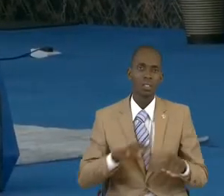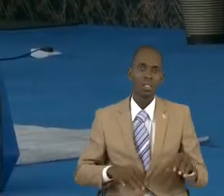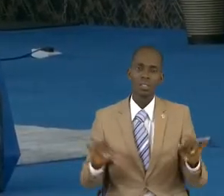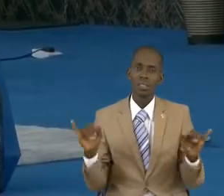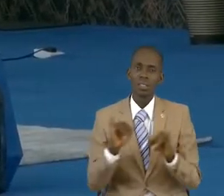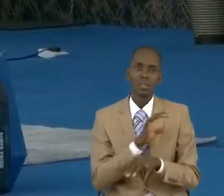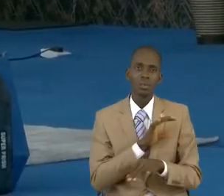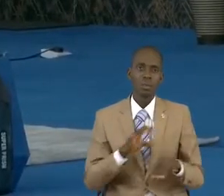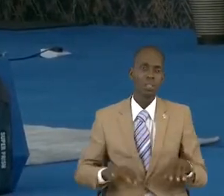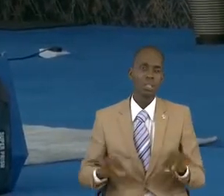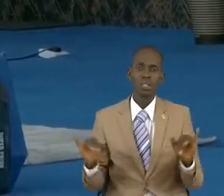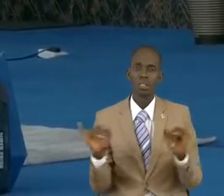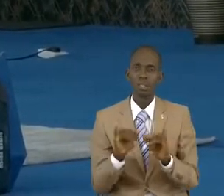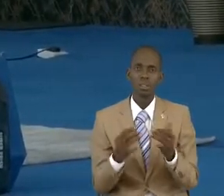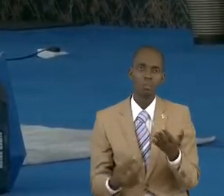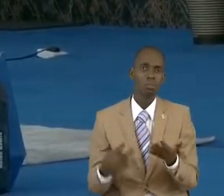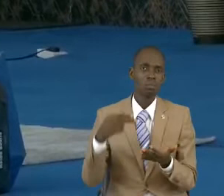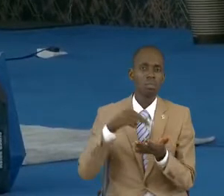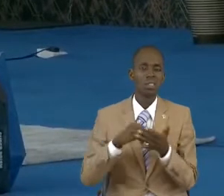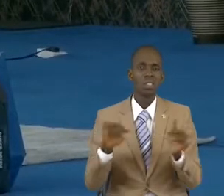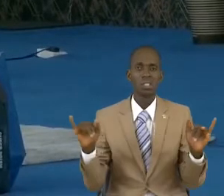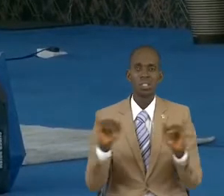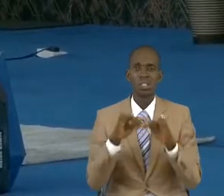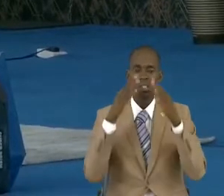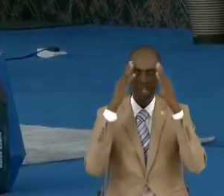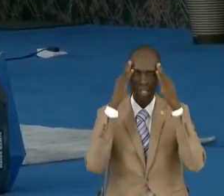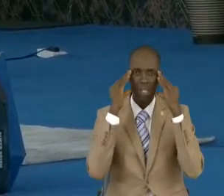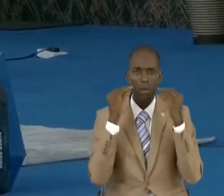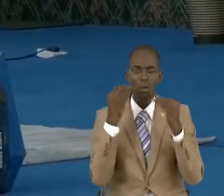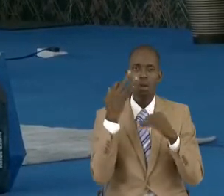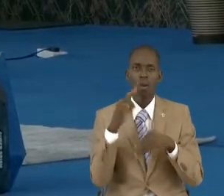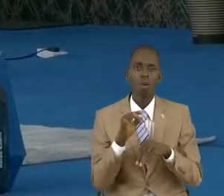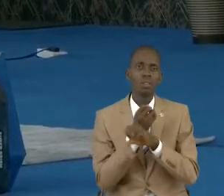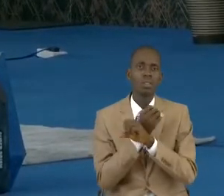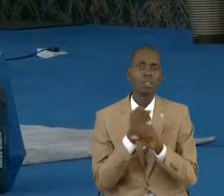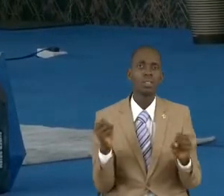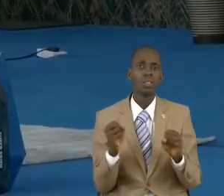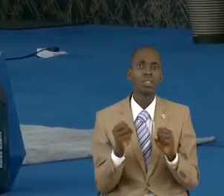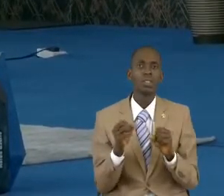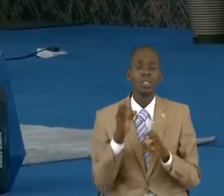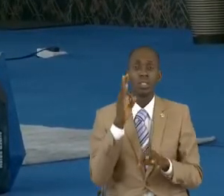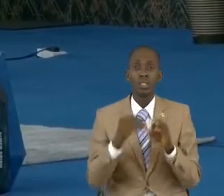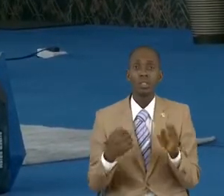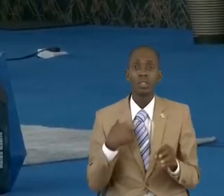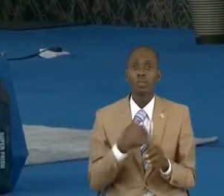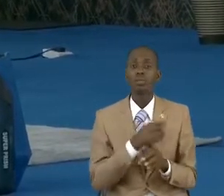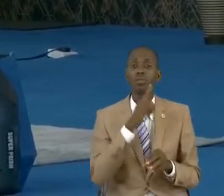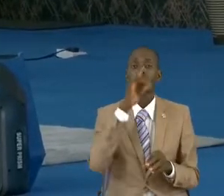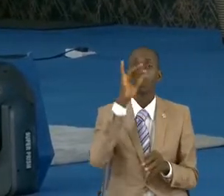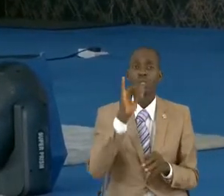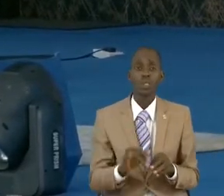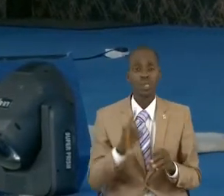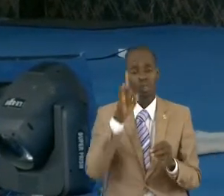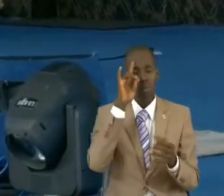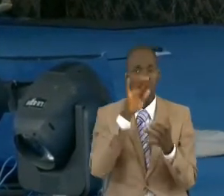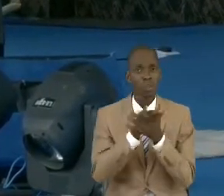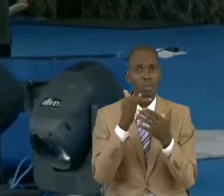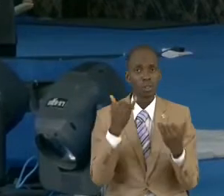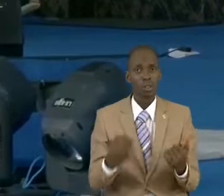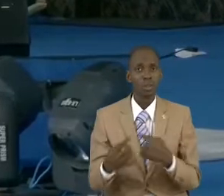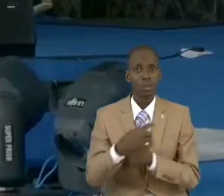the same experience of salvation. If we truly believe today, we're no